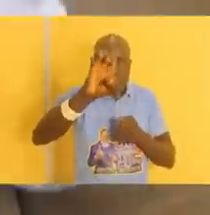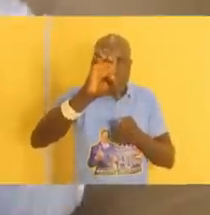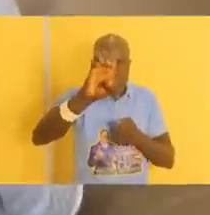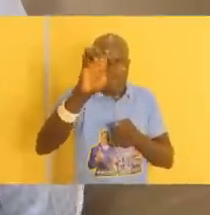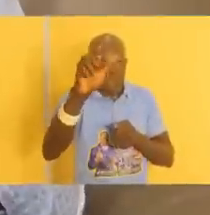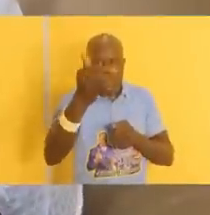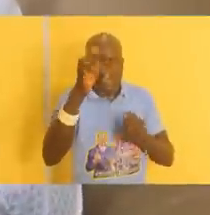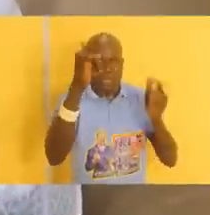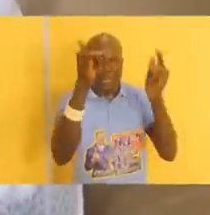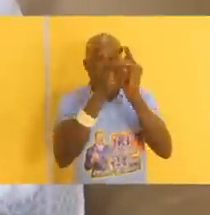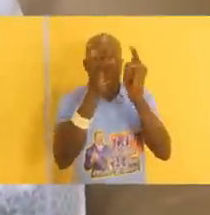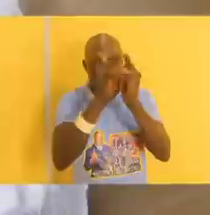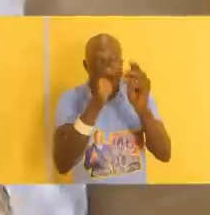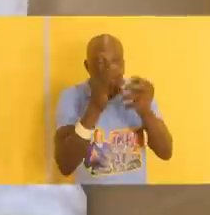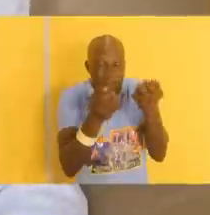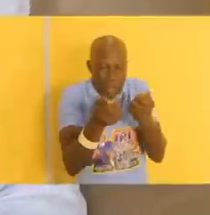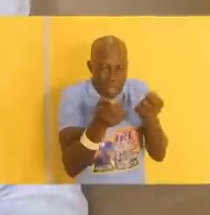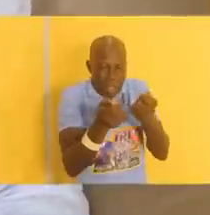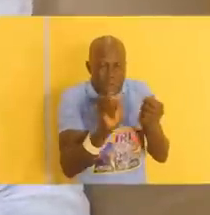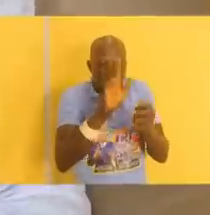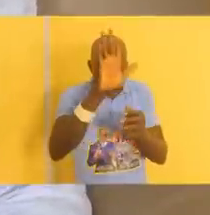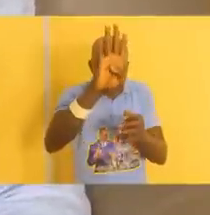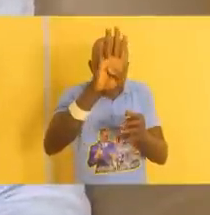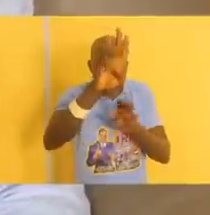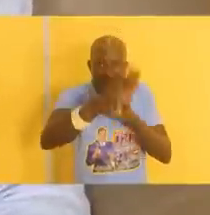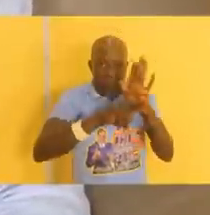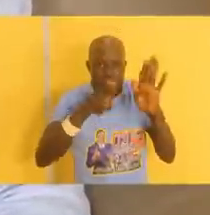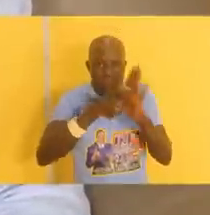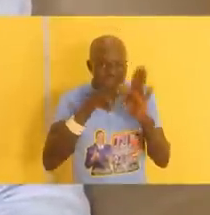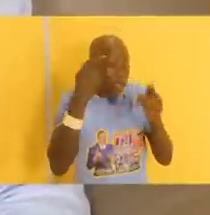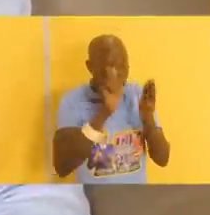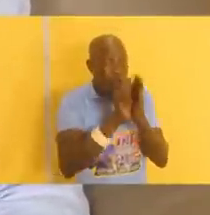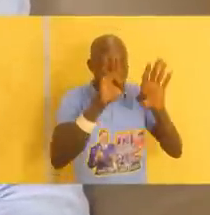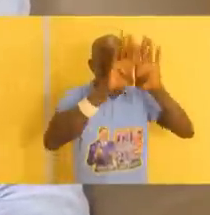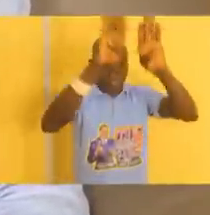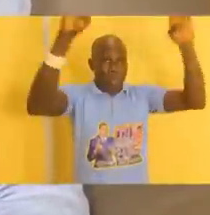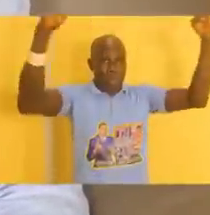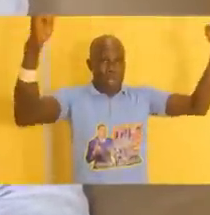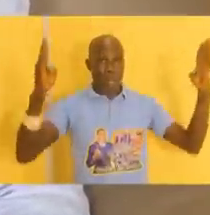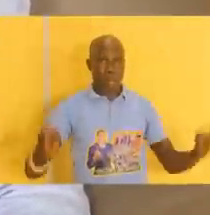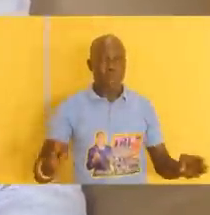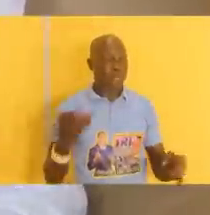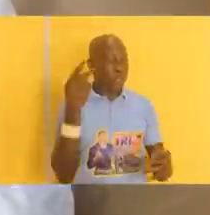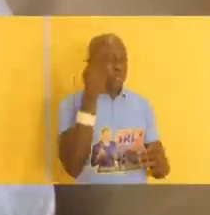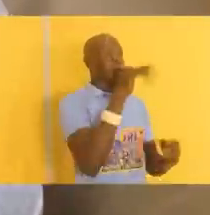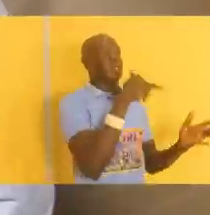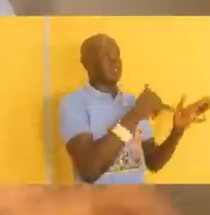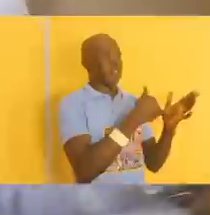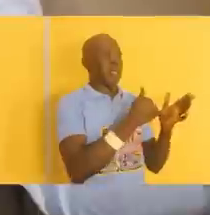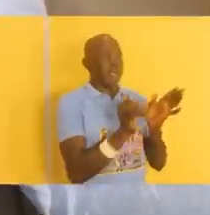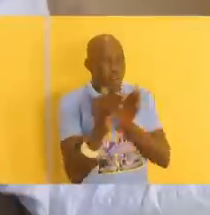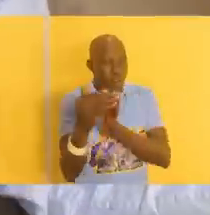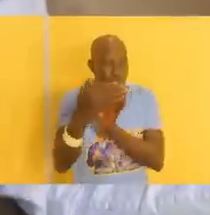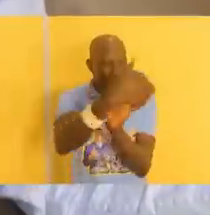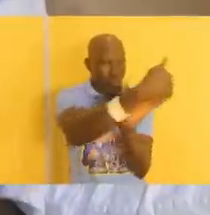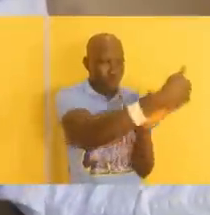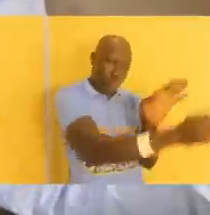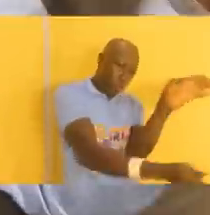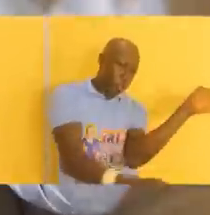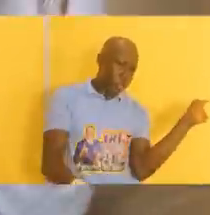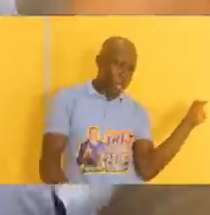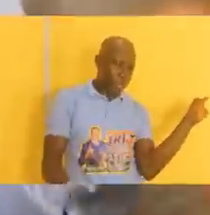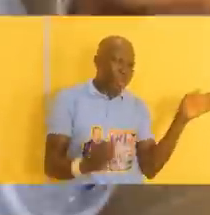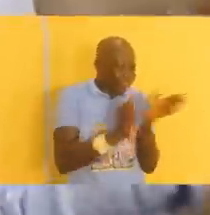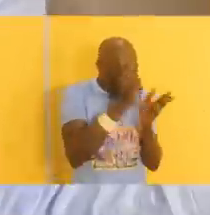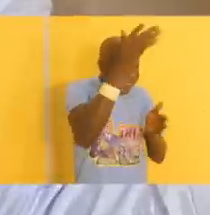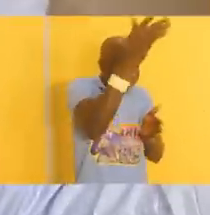drive? Be 4 minutes. About 4 minute drive. Like the signboard. You see the people by your left side. So back to read. Once you see, you must cross the left. You will talk to the left